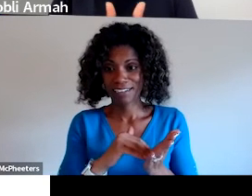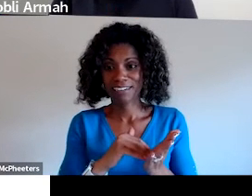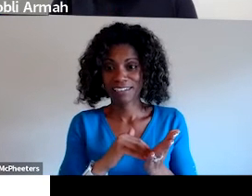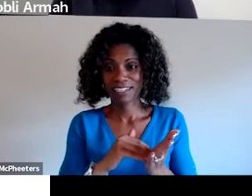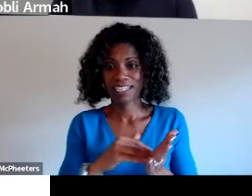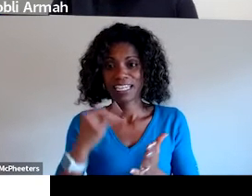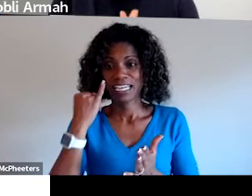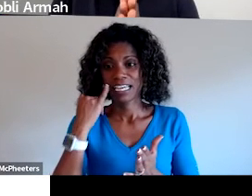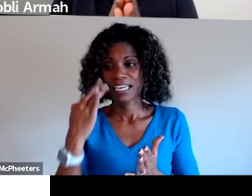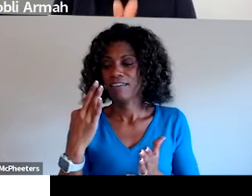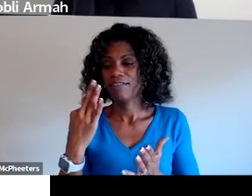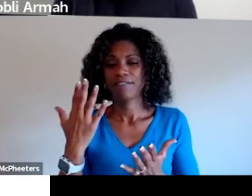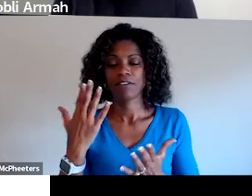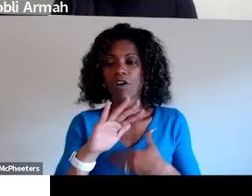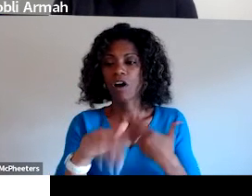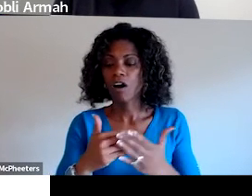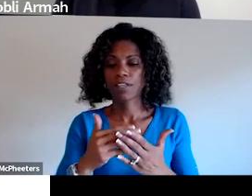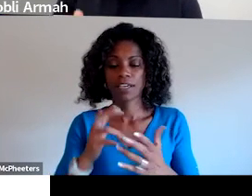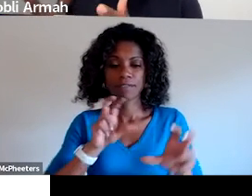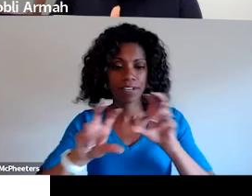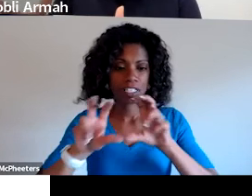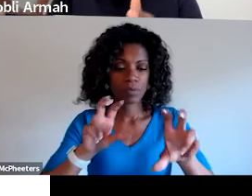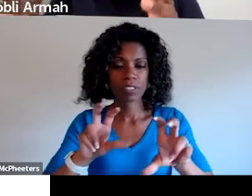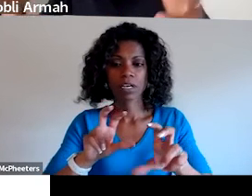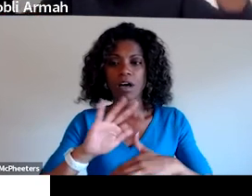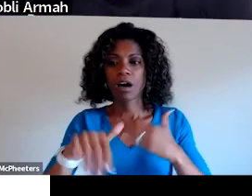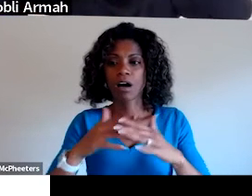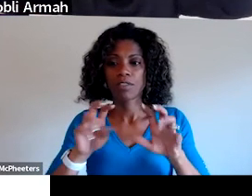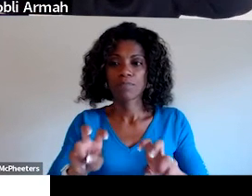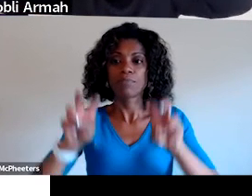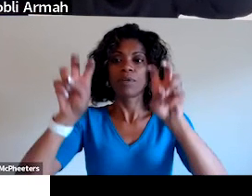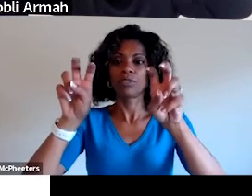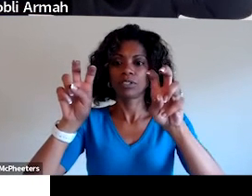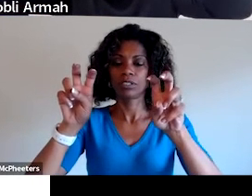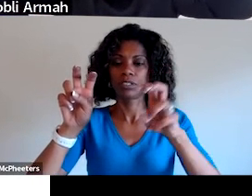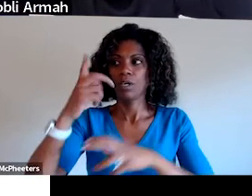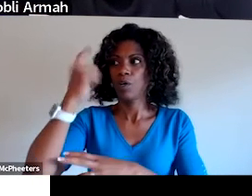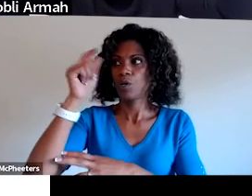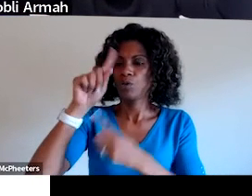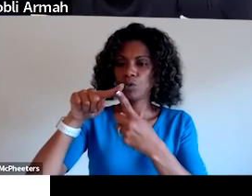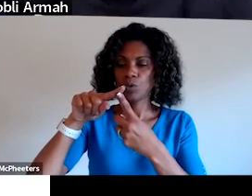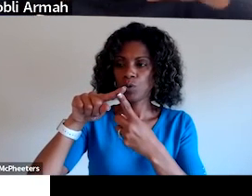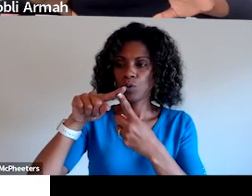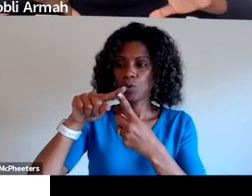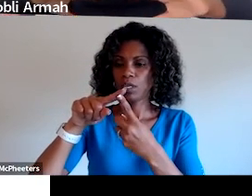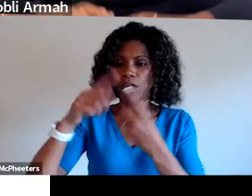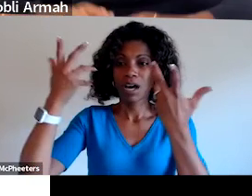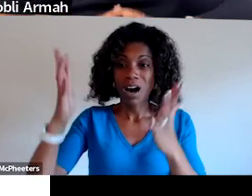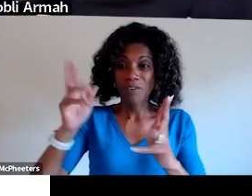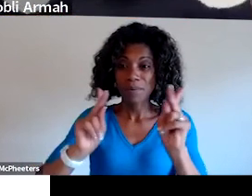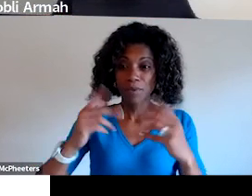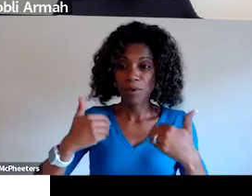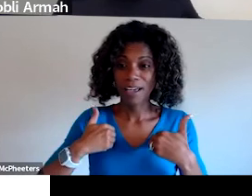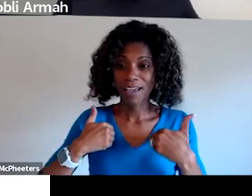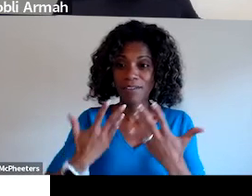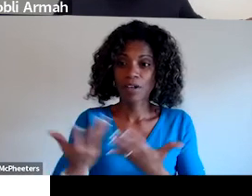all the investments and all the promotions go to people of color at the top of the wealth spectrum, is that advancing